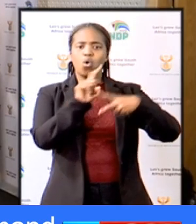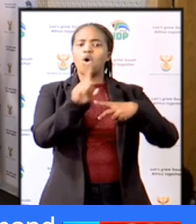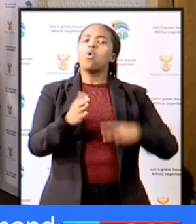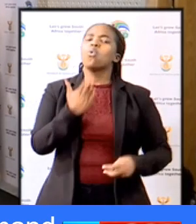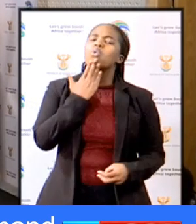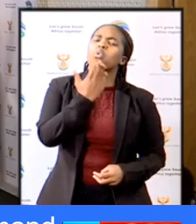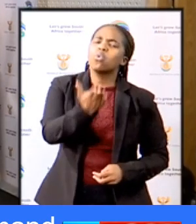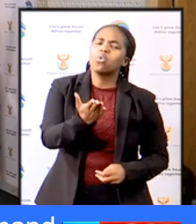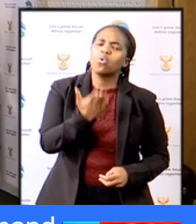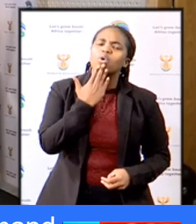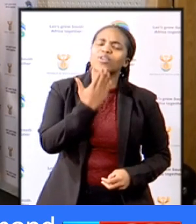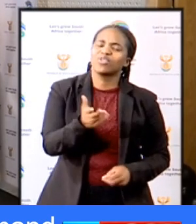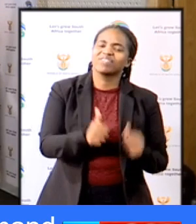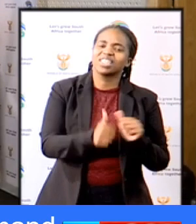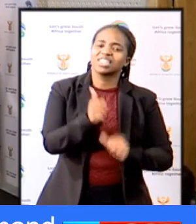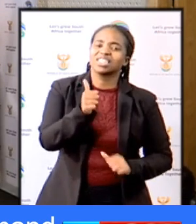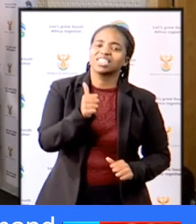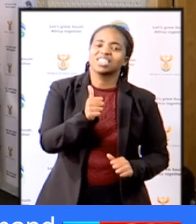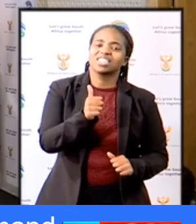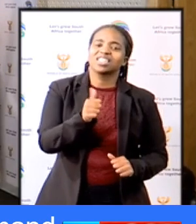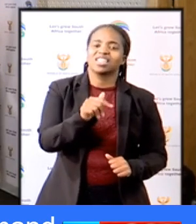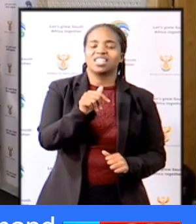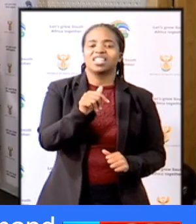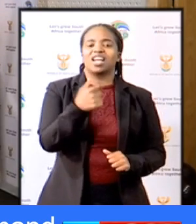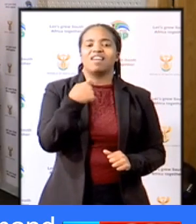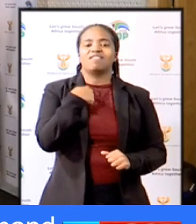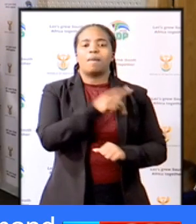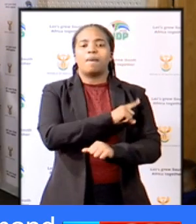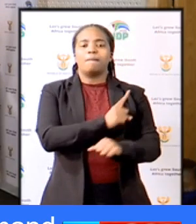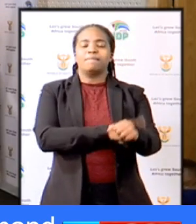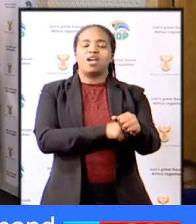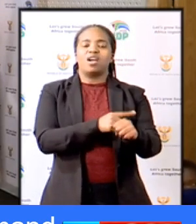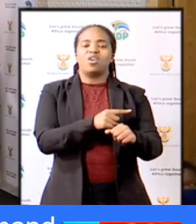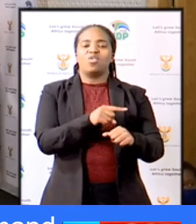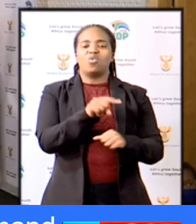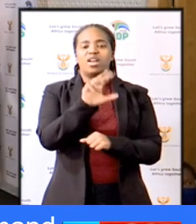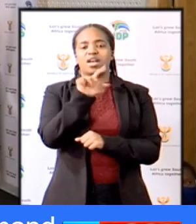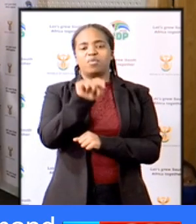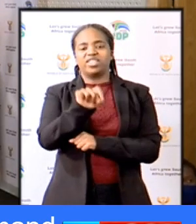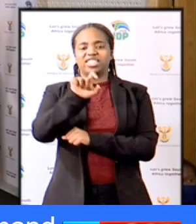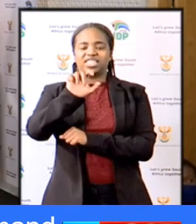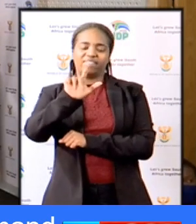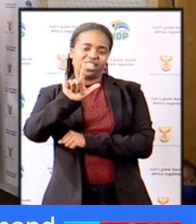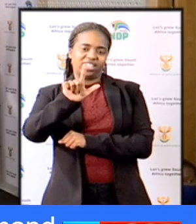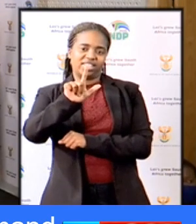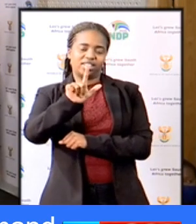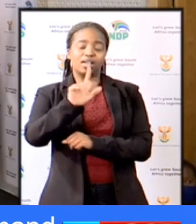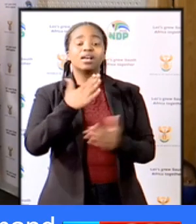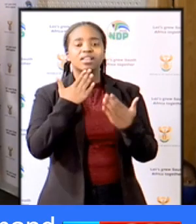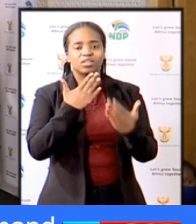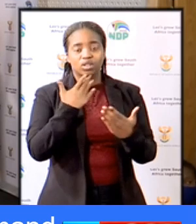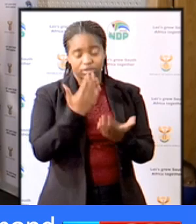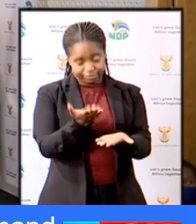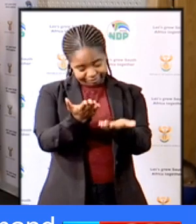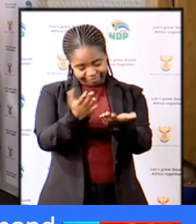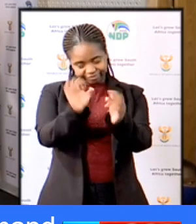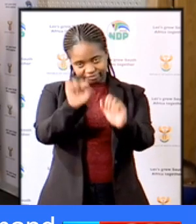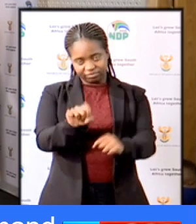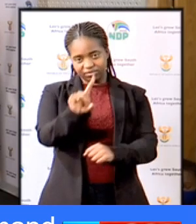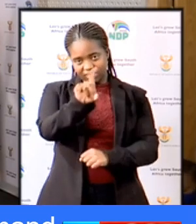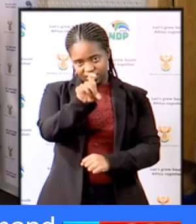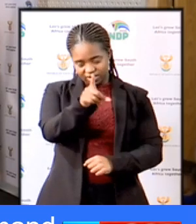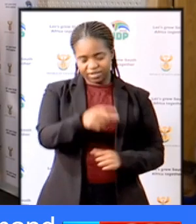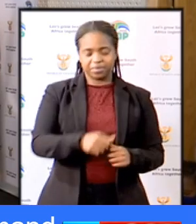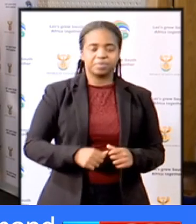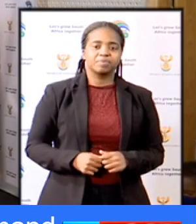you? Maria Sanyani from Power 98.7. Oh, okay, thank you very much. You can now go ahead with